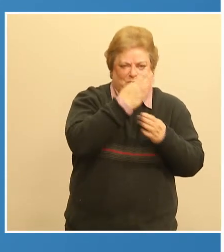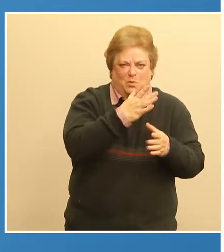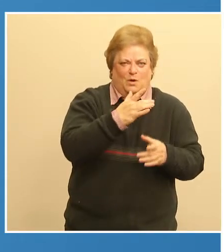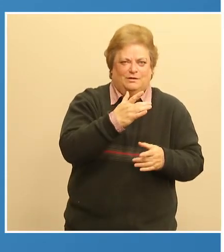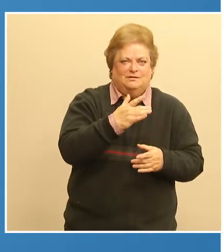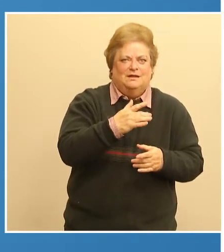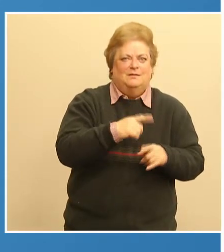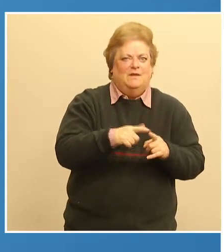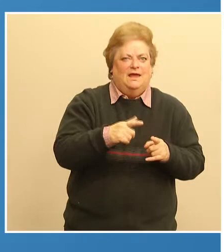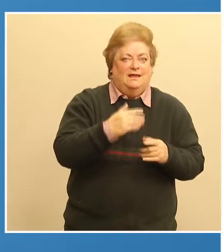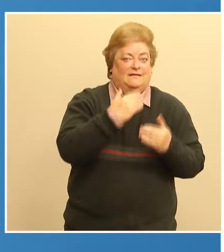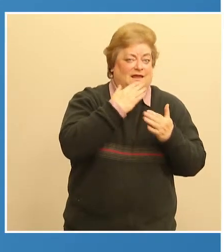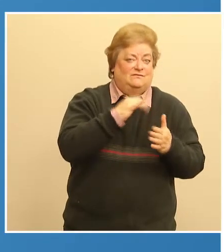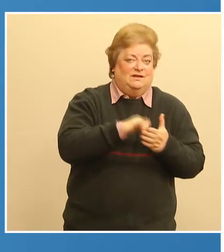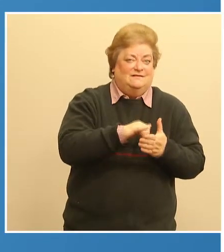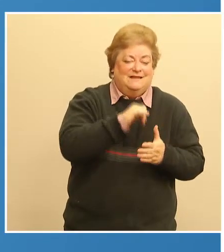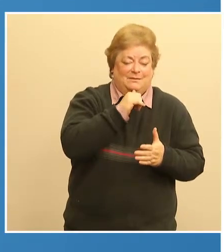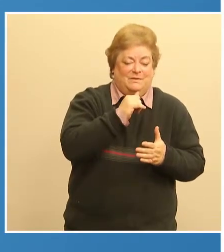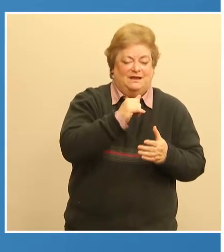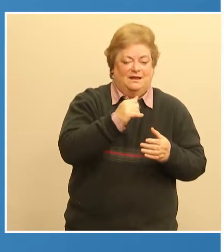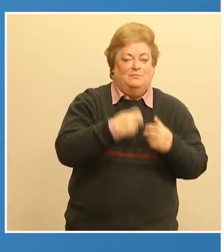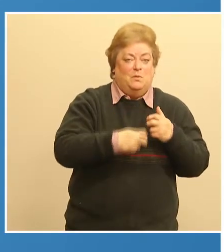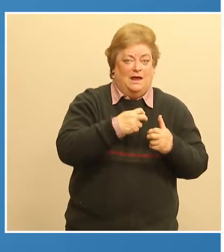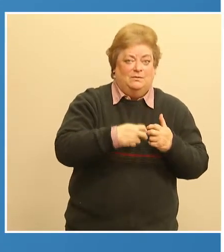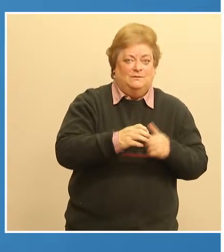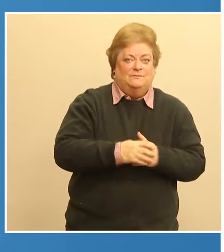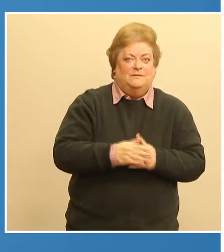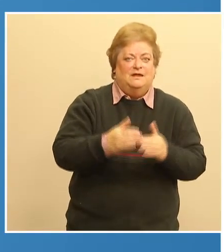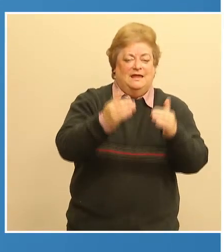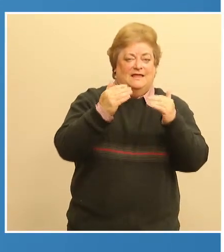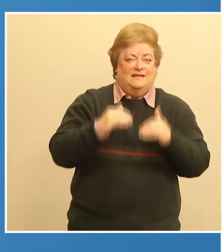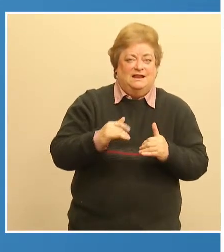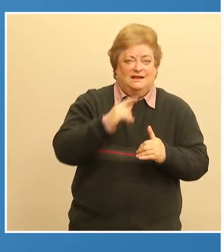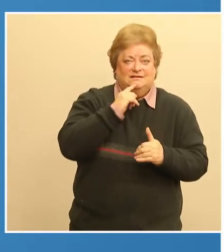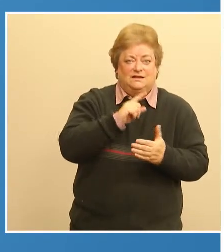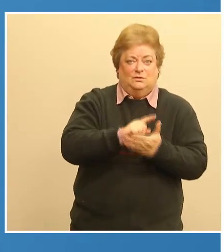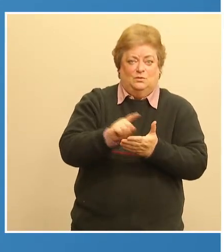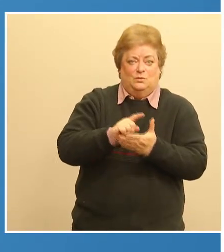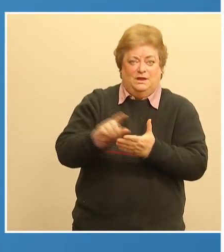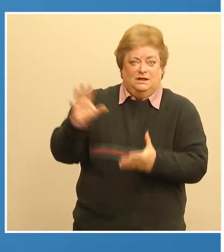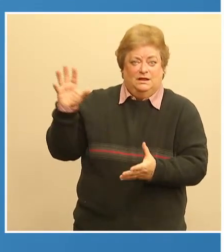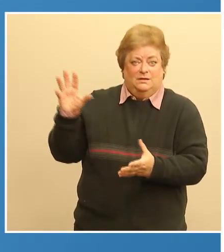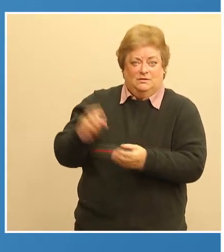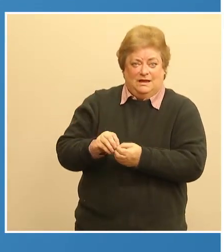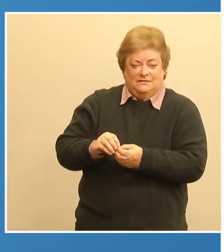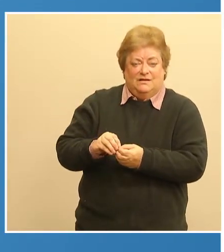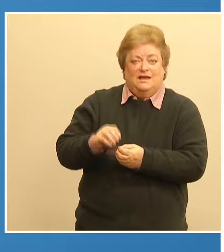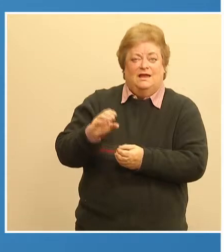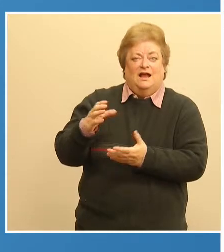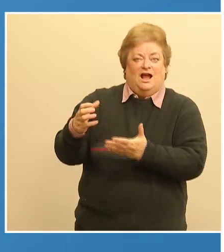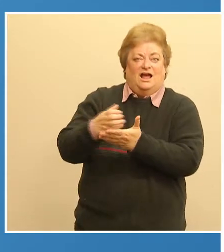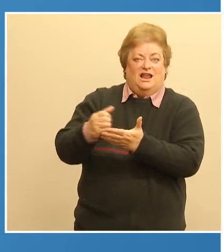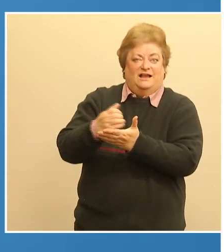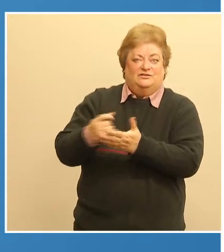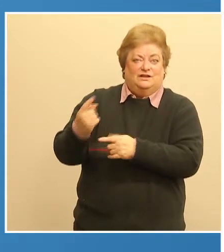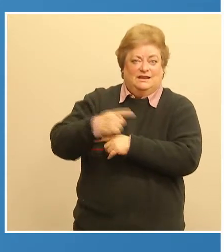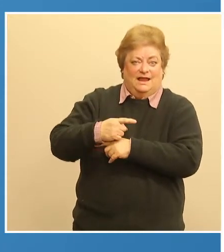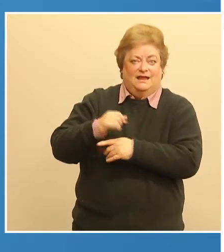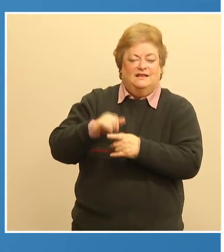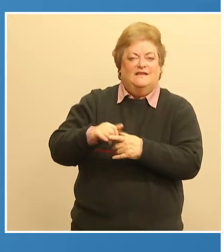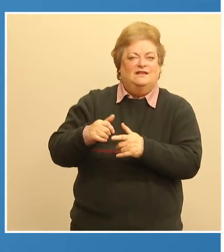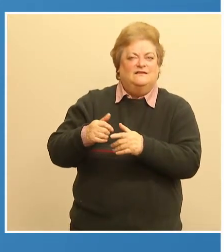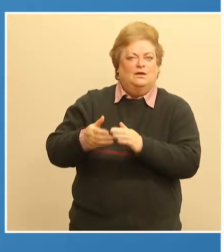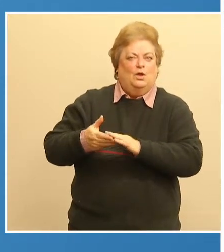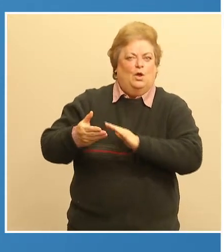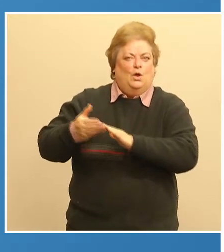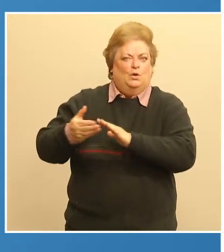hasn't been an issue recently. The next one is a weekly cumulative by specimen collection date. So this is also a running total of